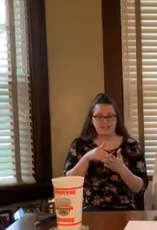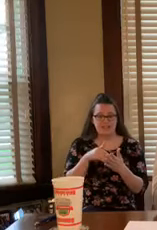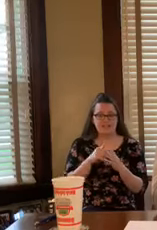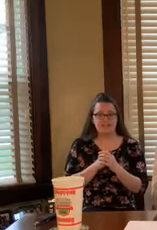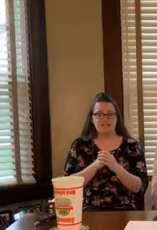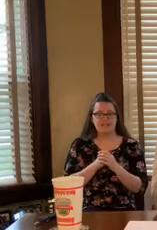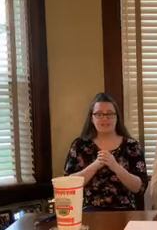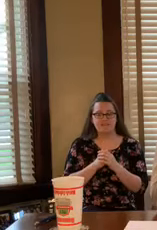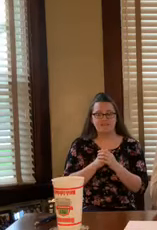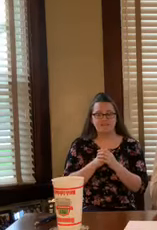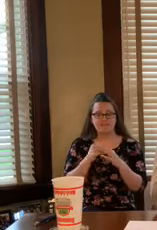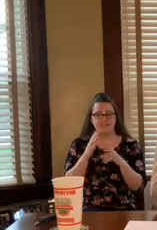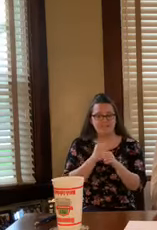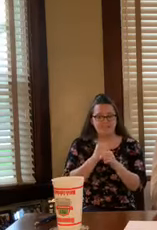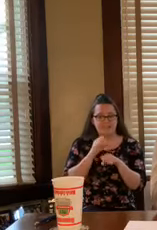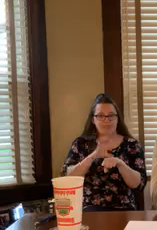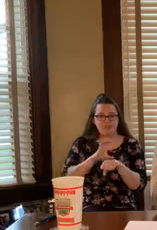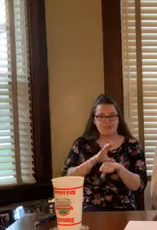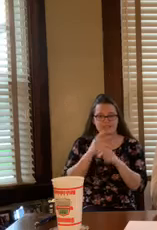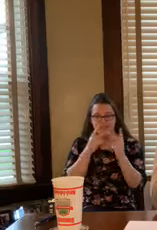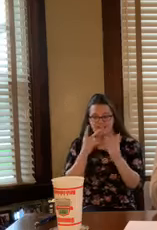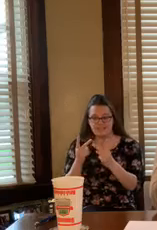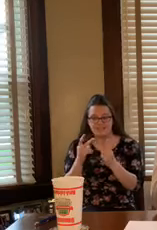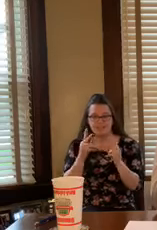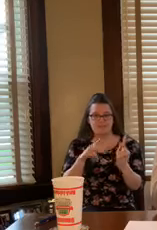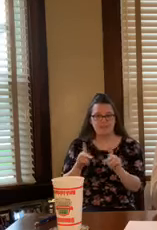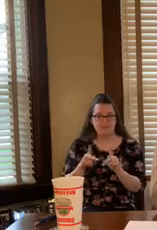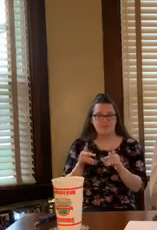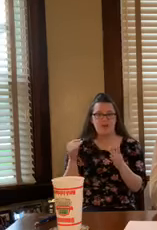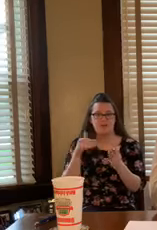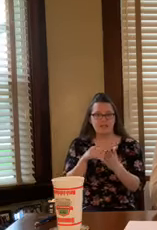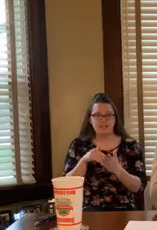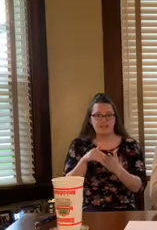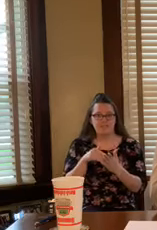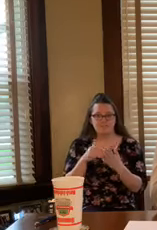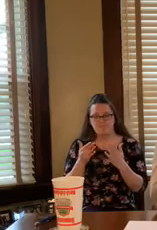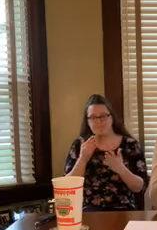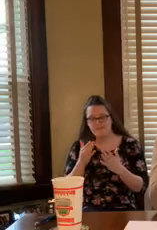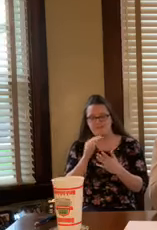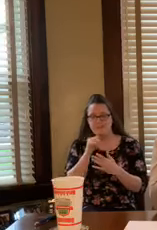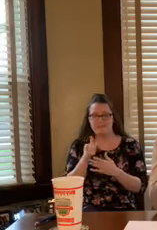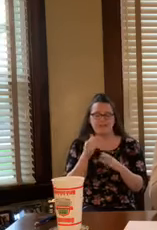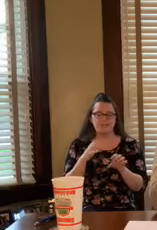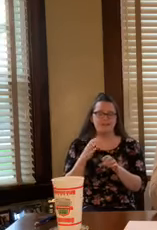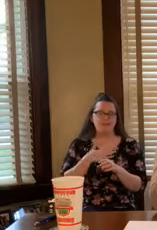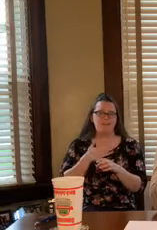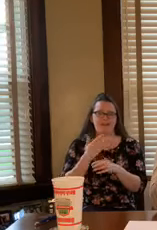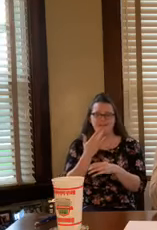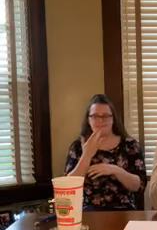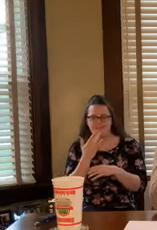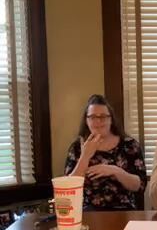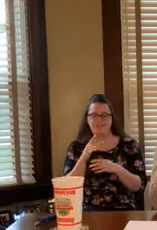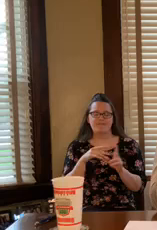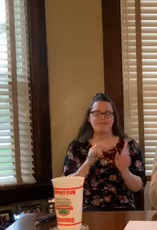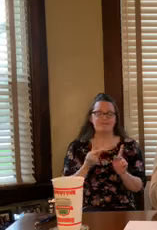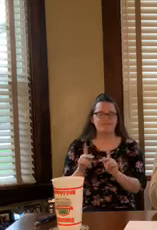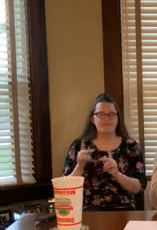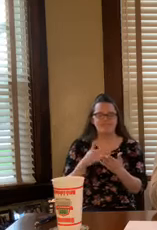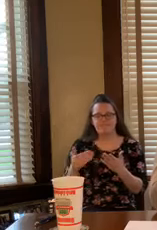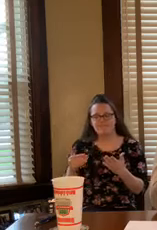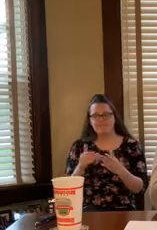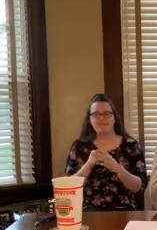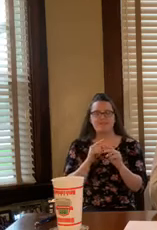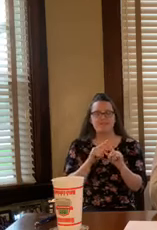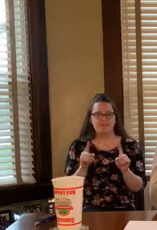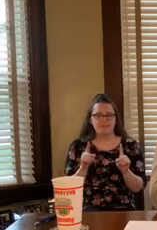to see everybody. We probably aren't going to be able to do my favorite things for a while, and adhering to the guidelines